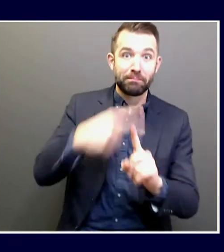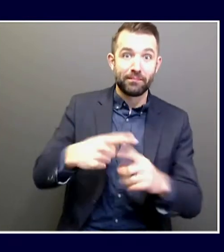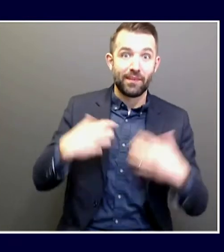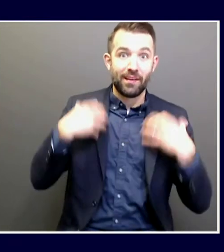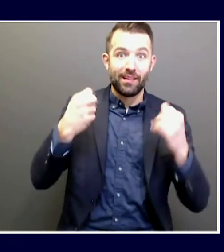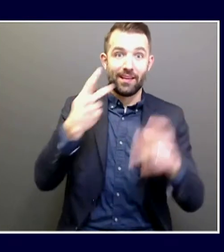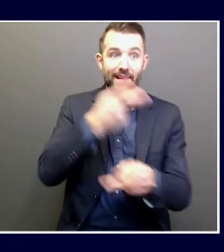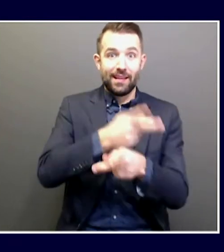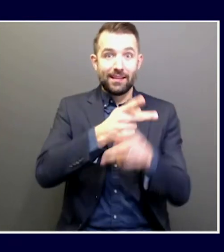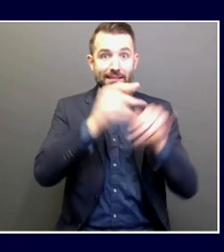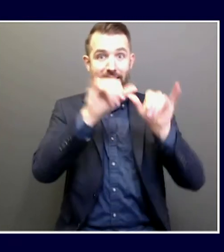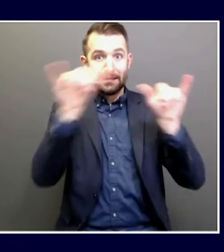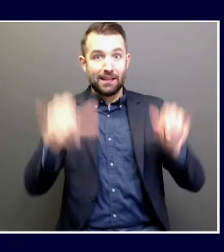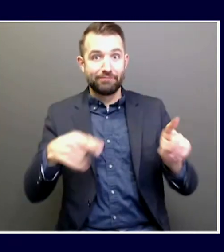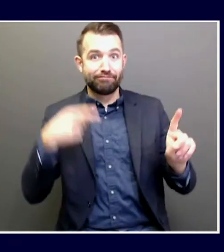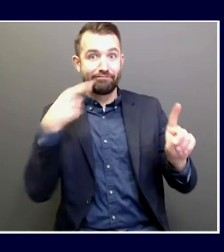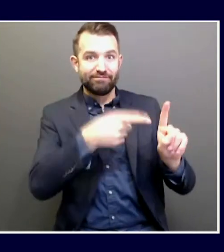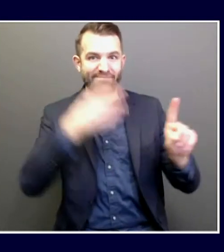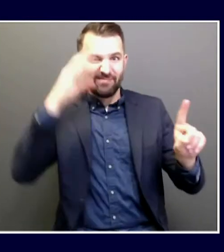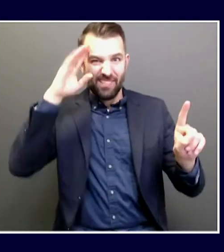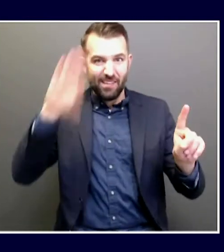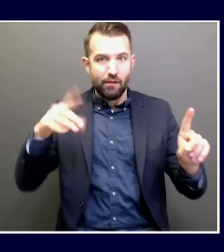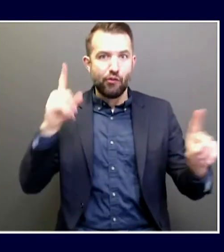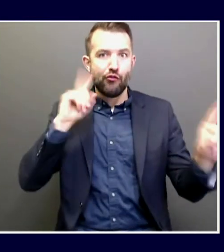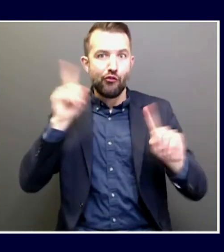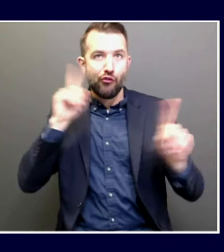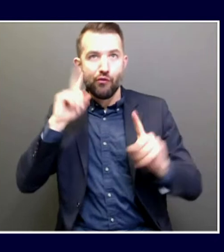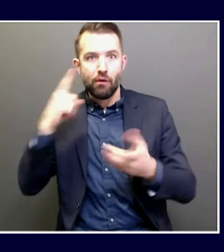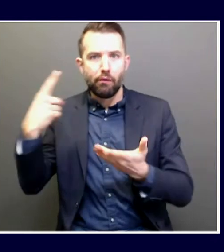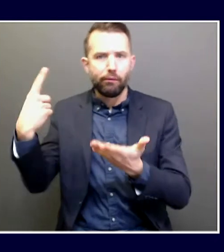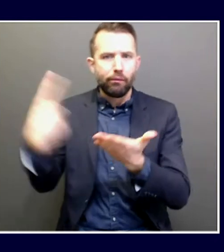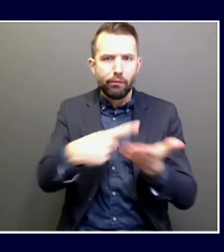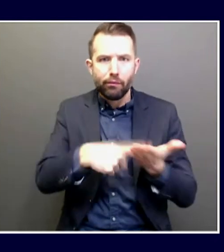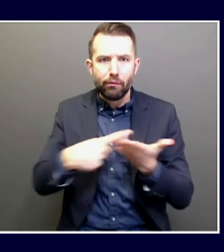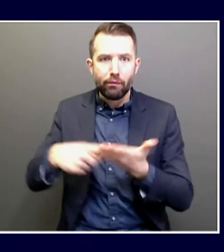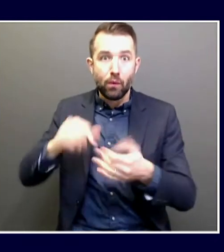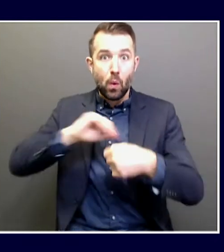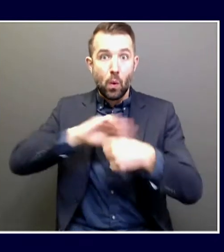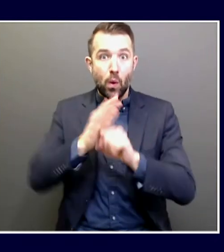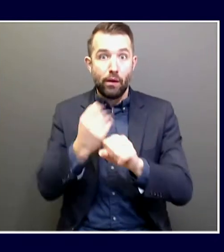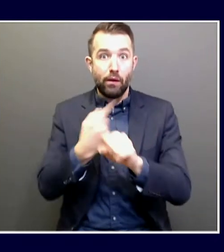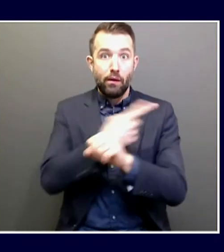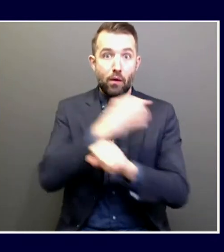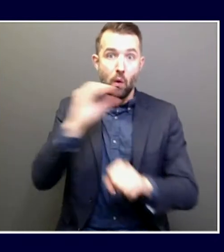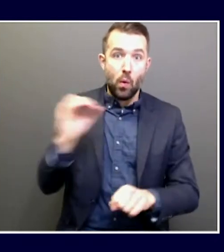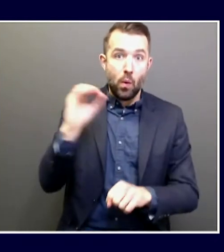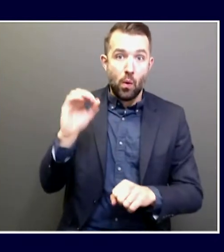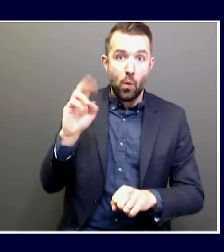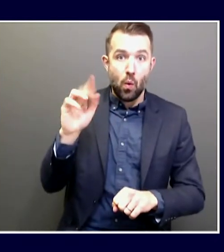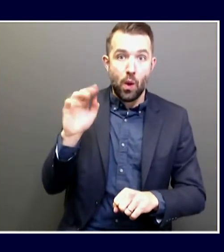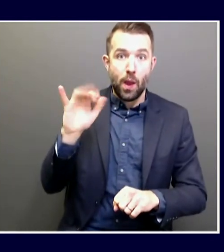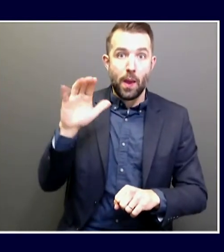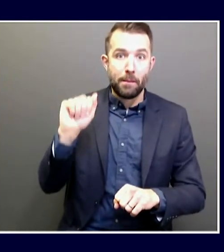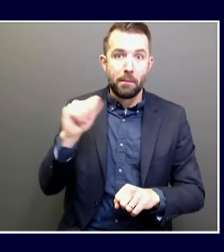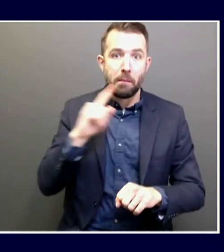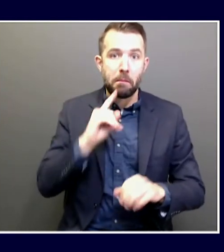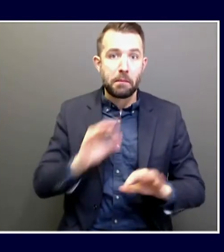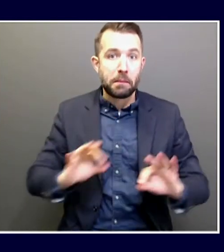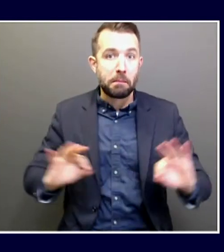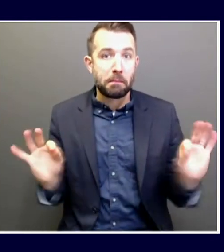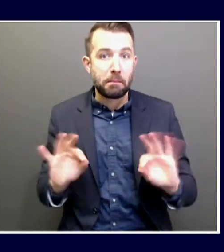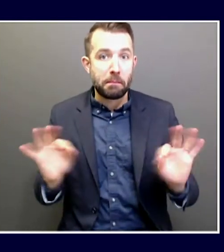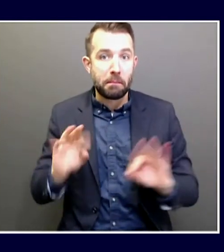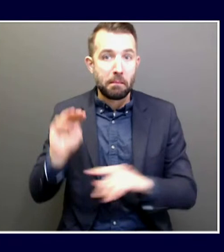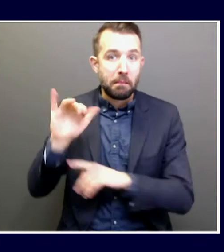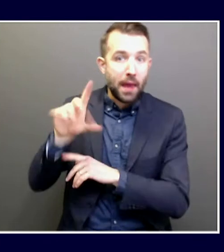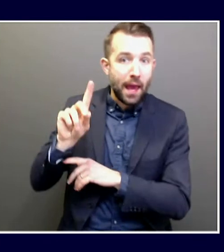Omicron being milder, it's important to ask, milder than what? And milder for whom? It certainly doesn't look